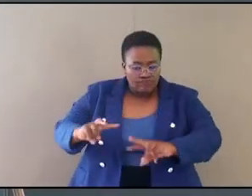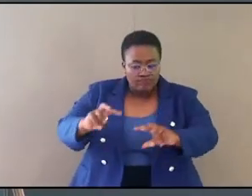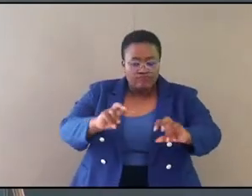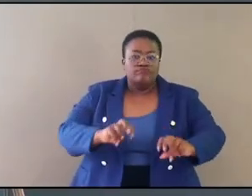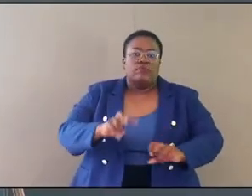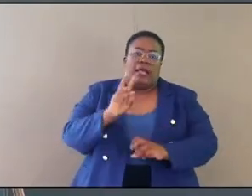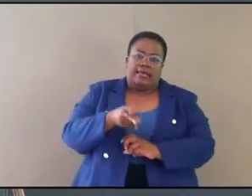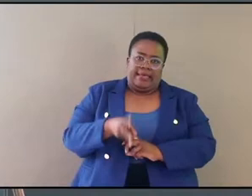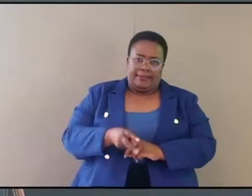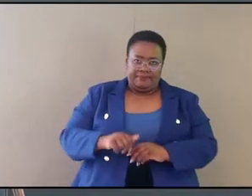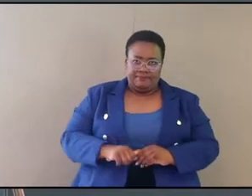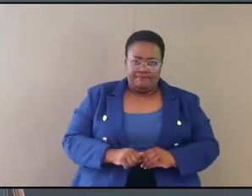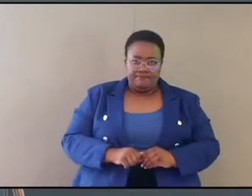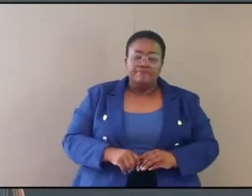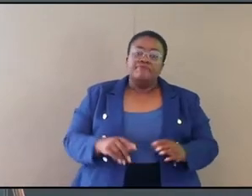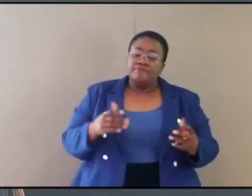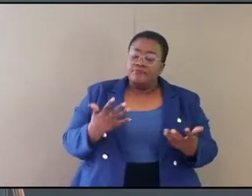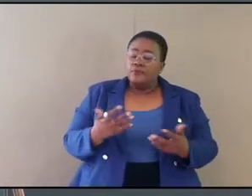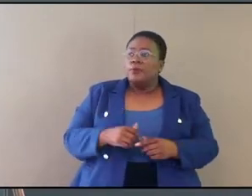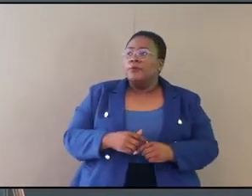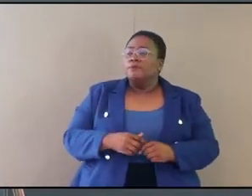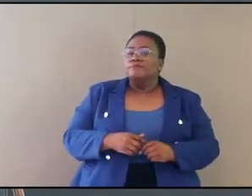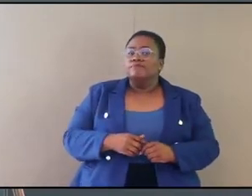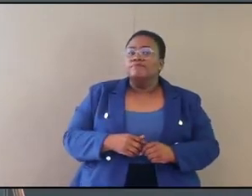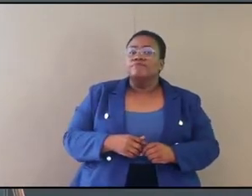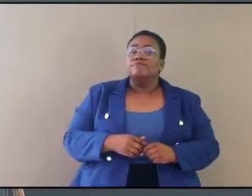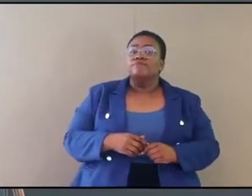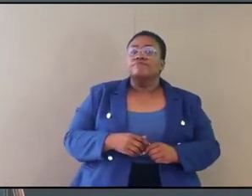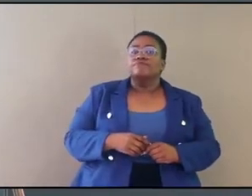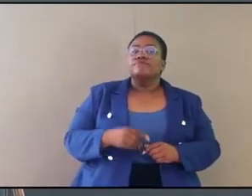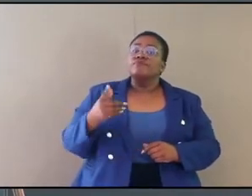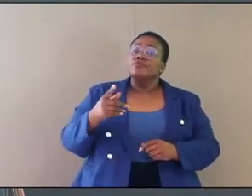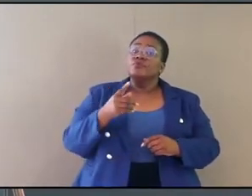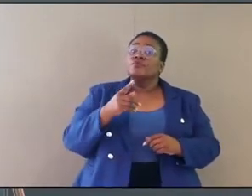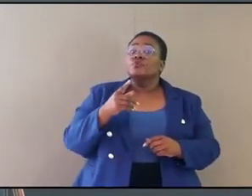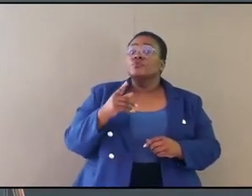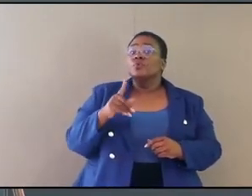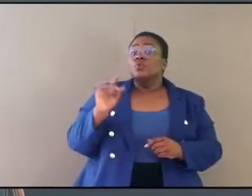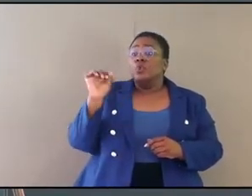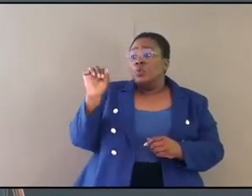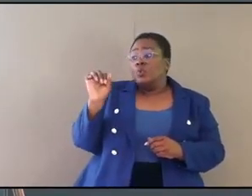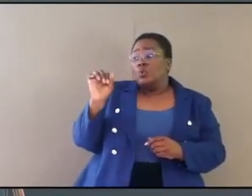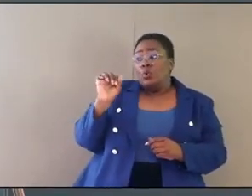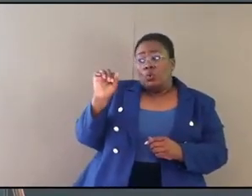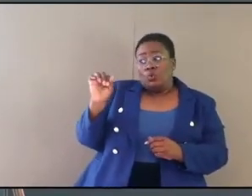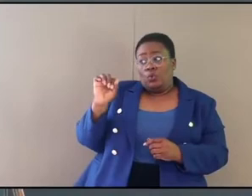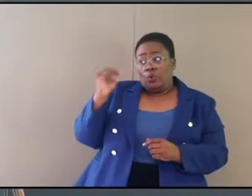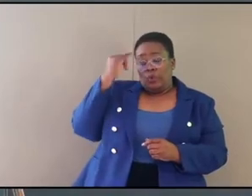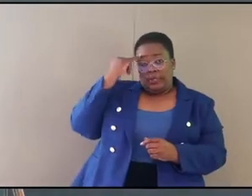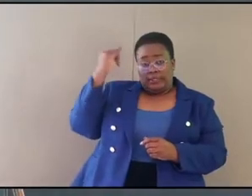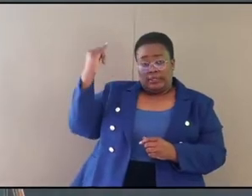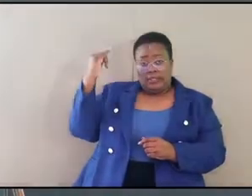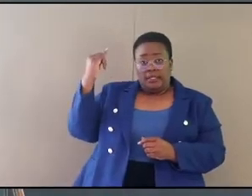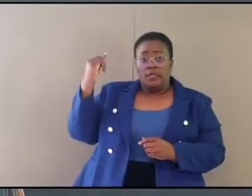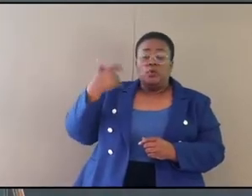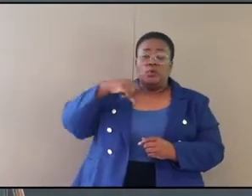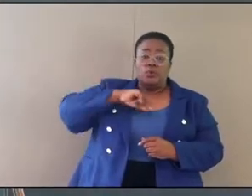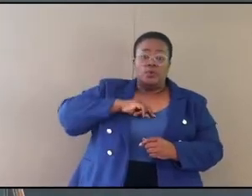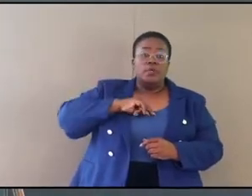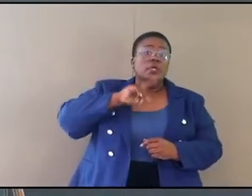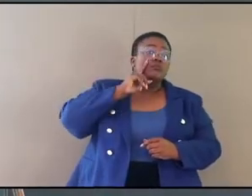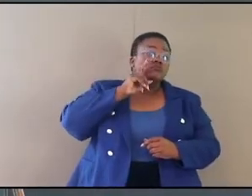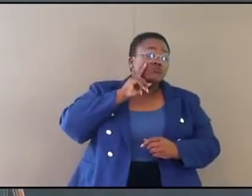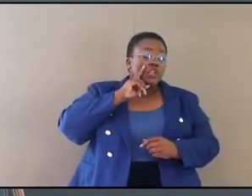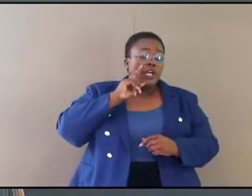child support grant. So part of the initiation of the work was you're raising the issue around the value of the child support